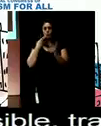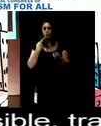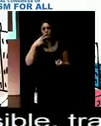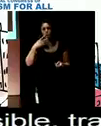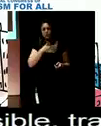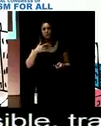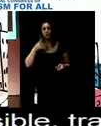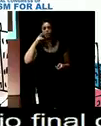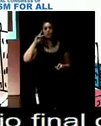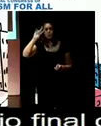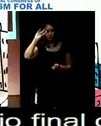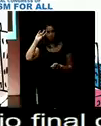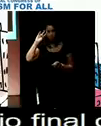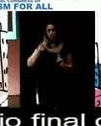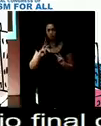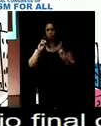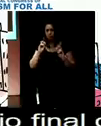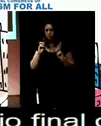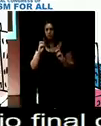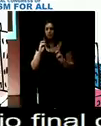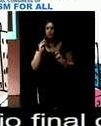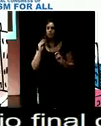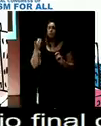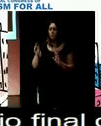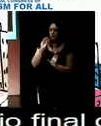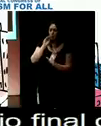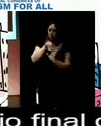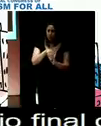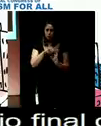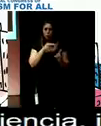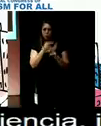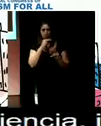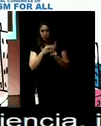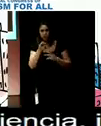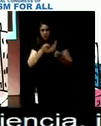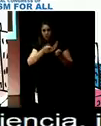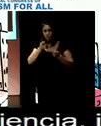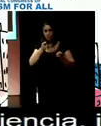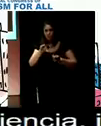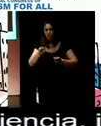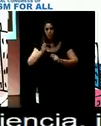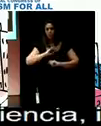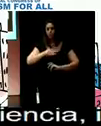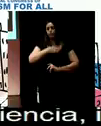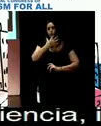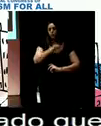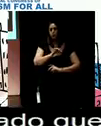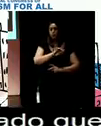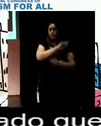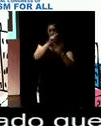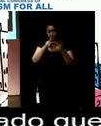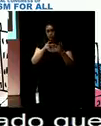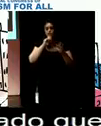from the final user point of view and to include policies and markets to make it